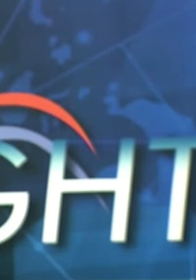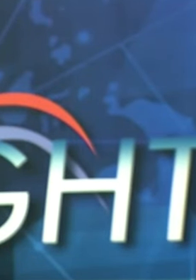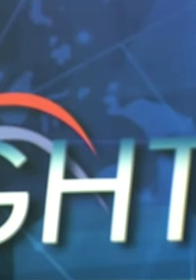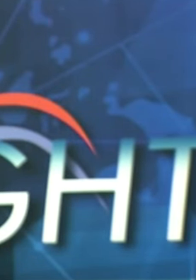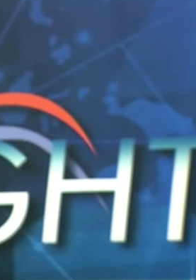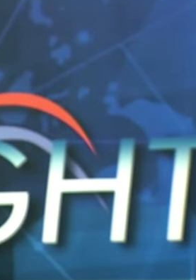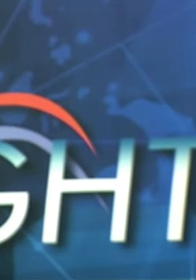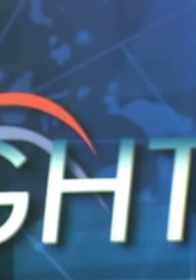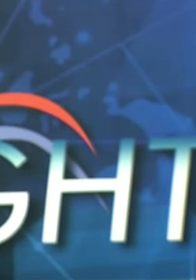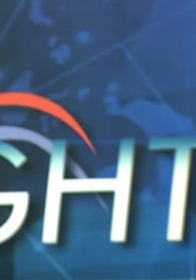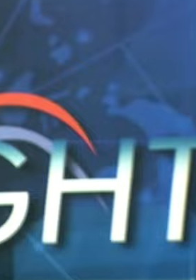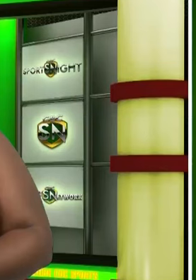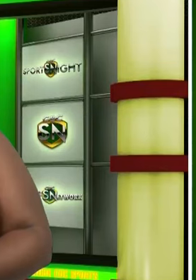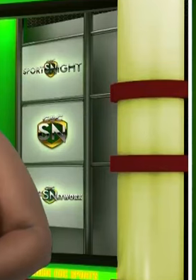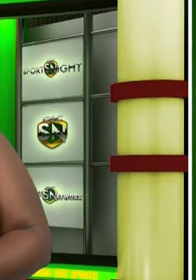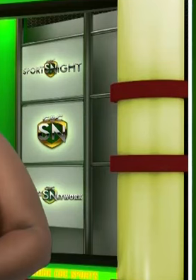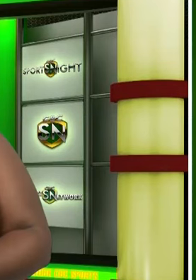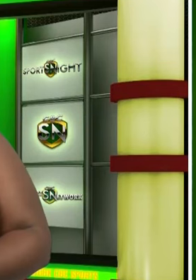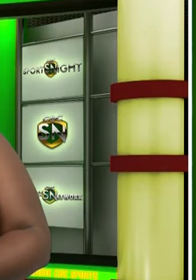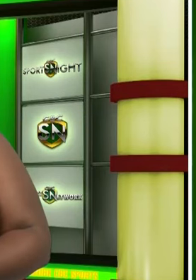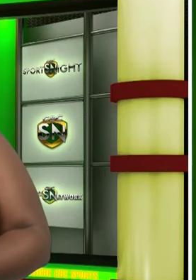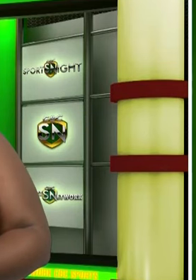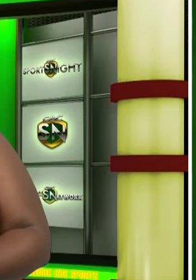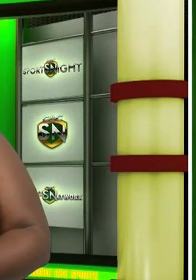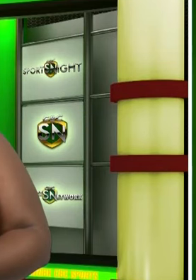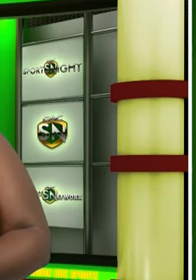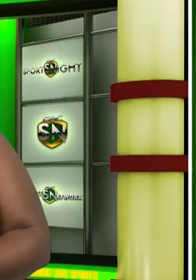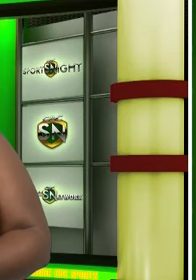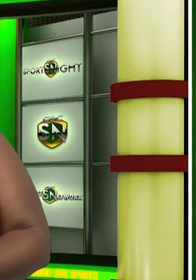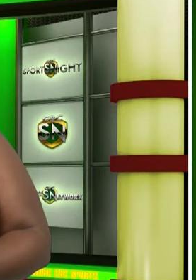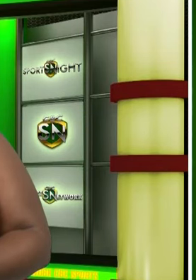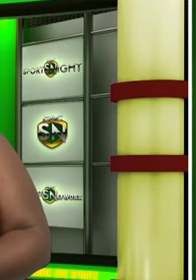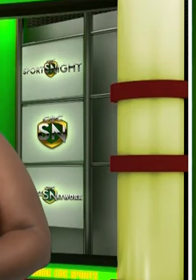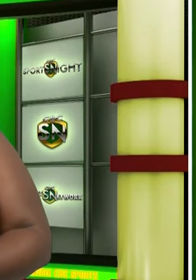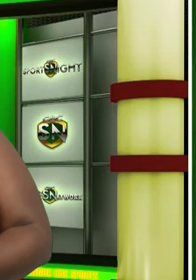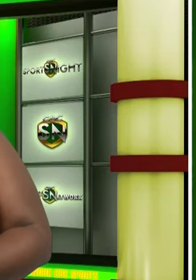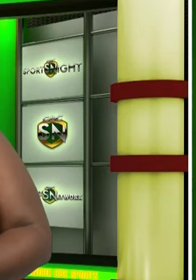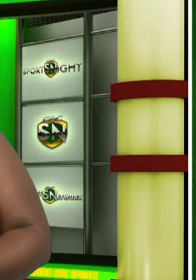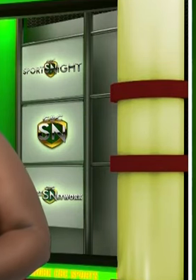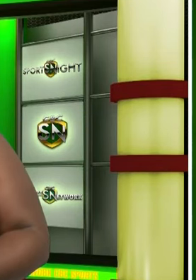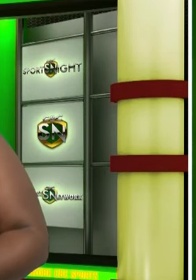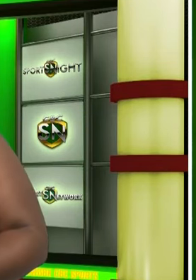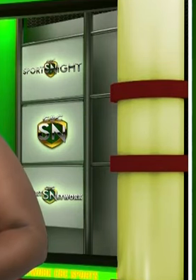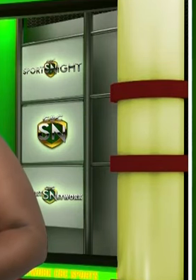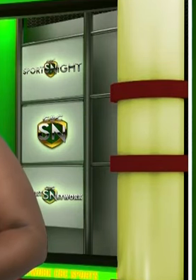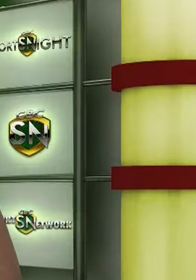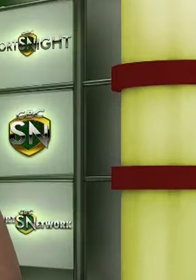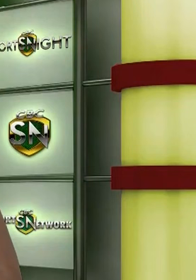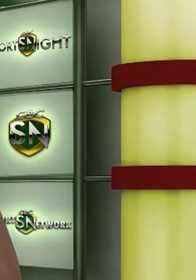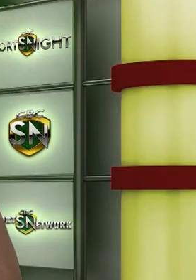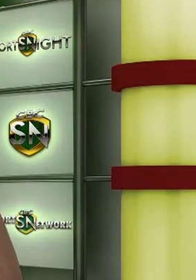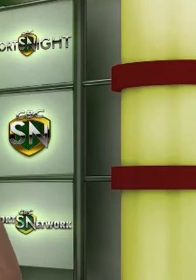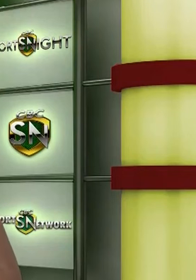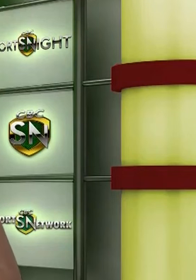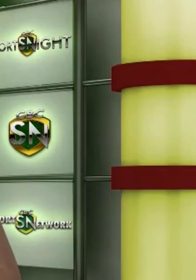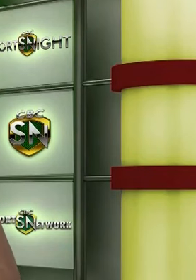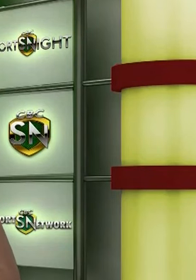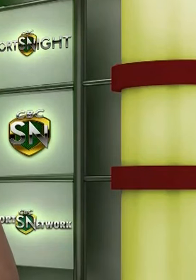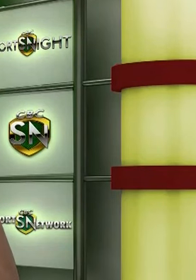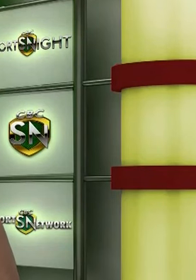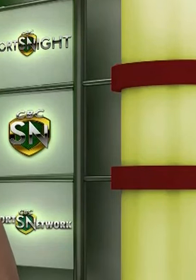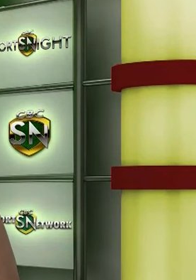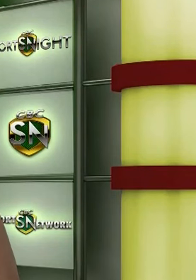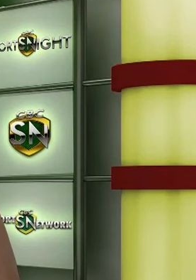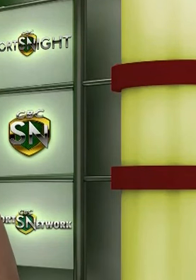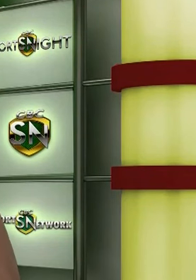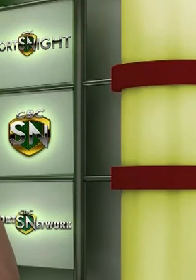Time now over to go over to Anne-Marie Burke, who is bringing us Sports Night tonight. Anne-Marie, good evening. Good evening to you, Pearson. I start with some good news from the